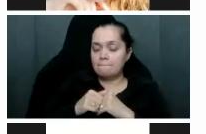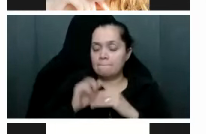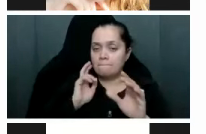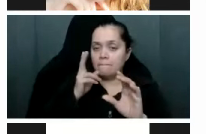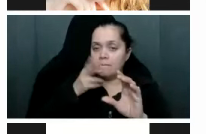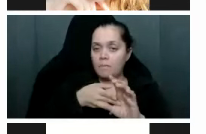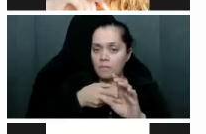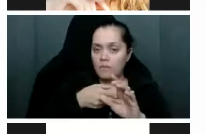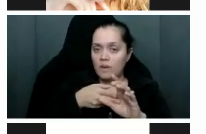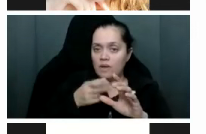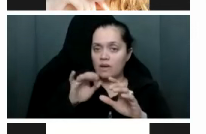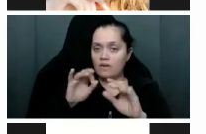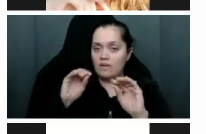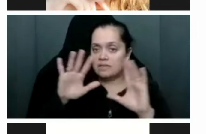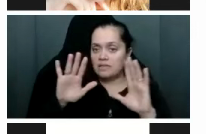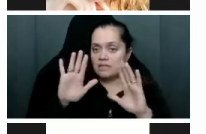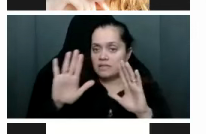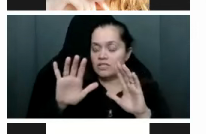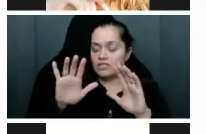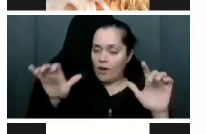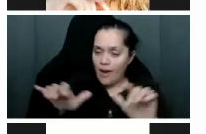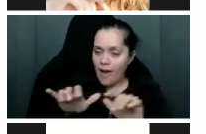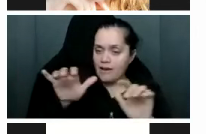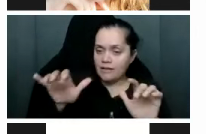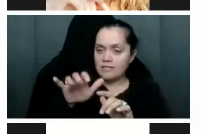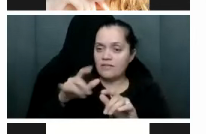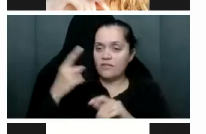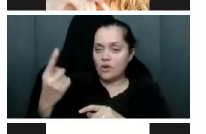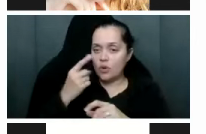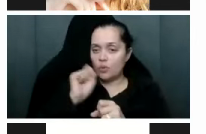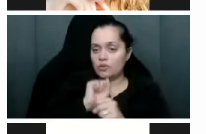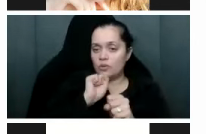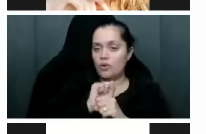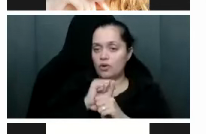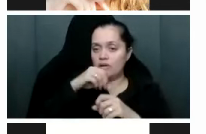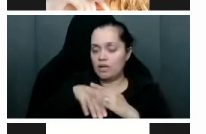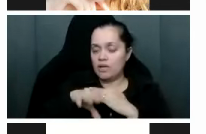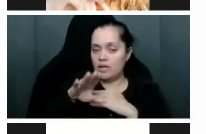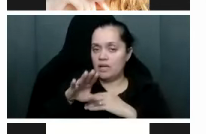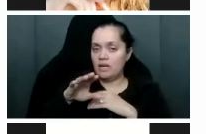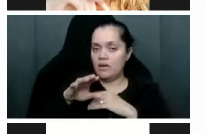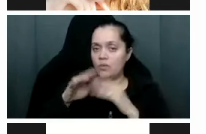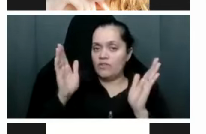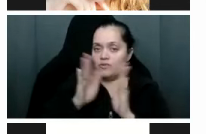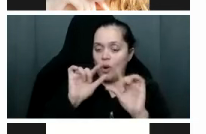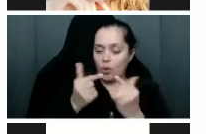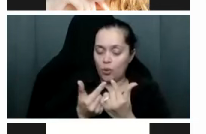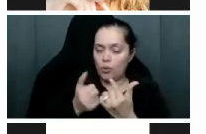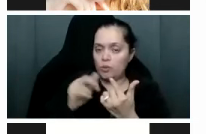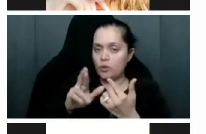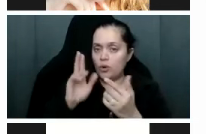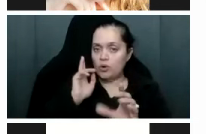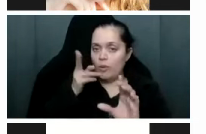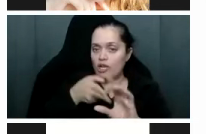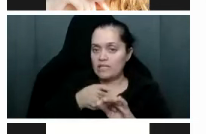Participation. If it's clear you're active, you're always working in this. When we have small groups, you're